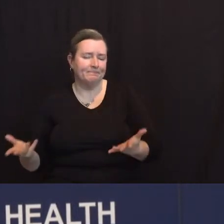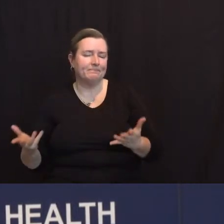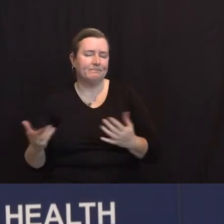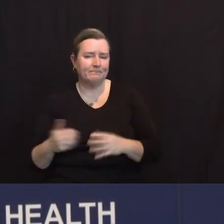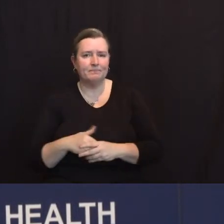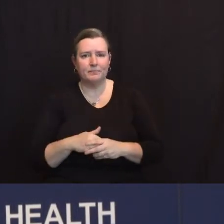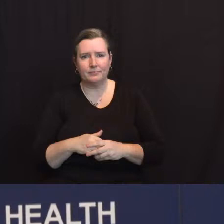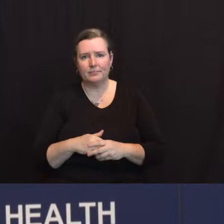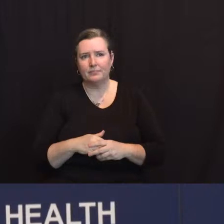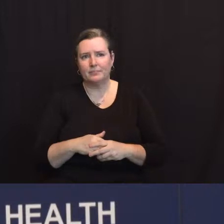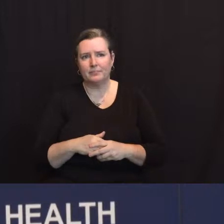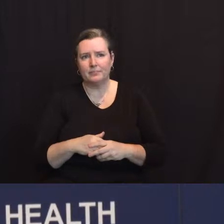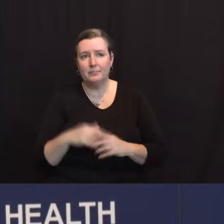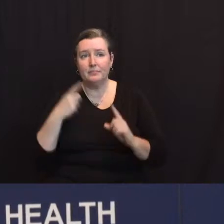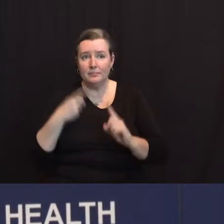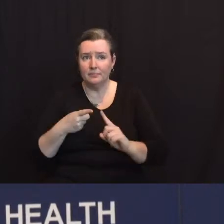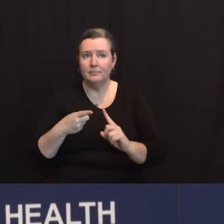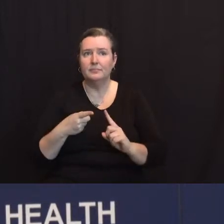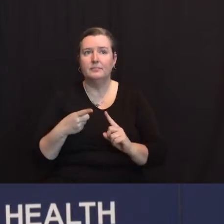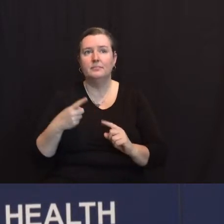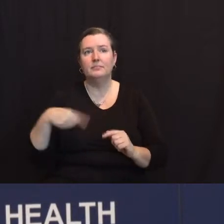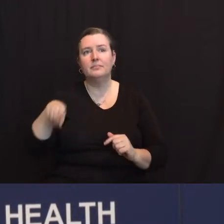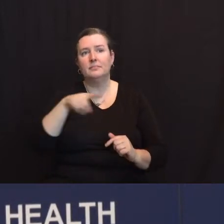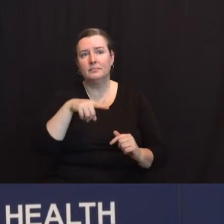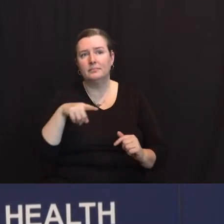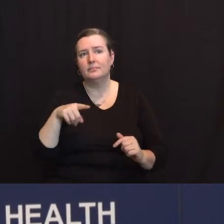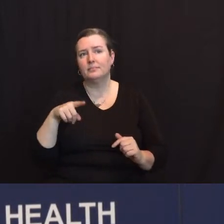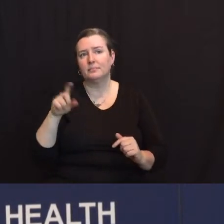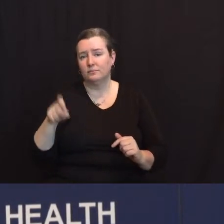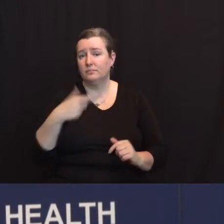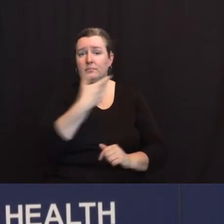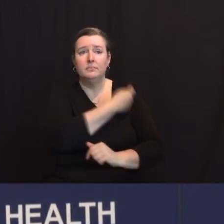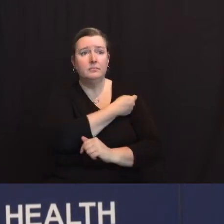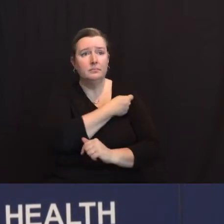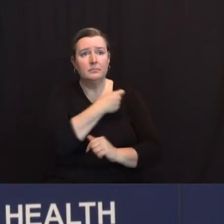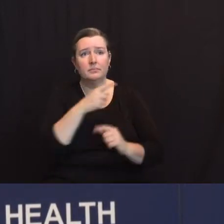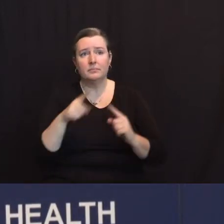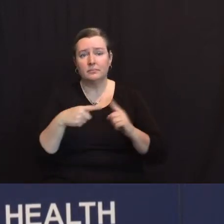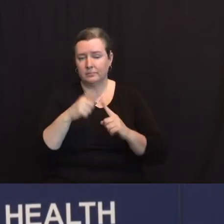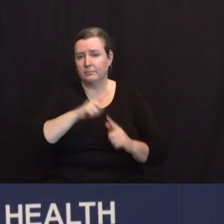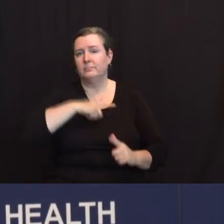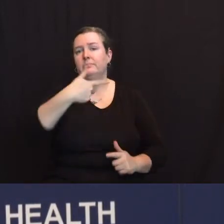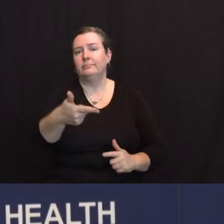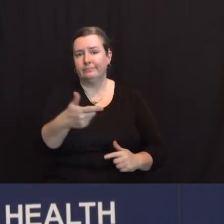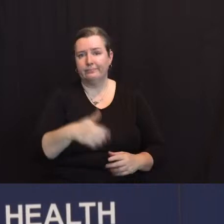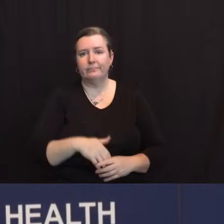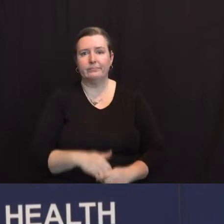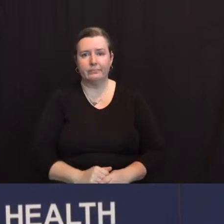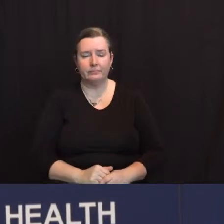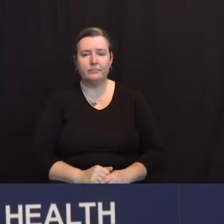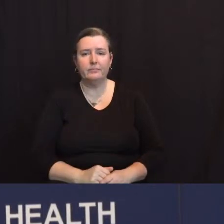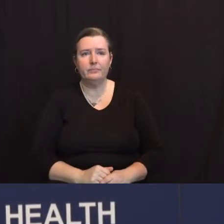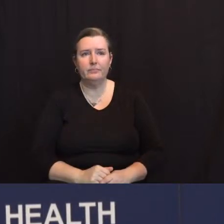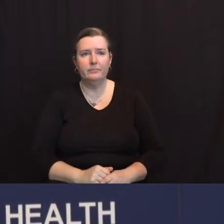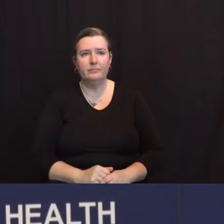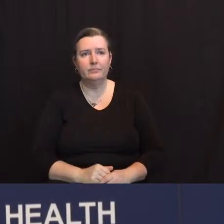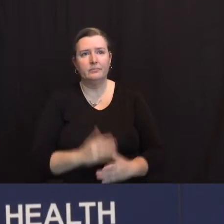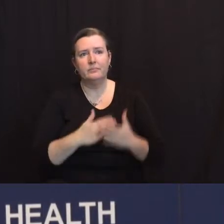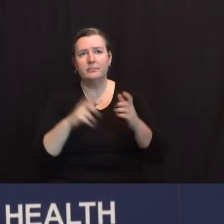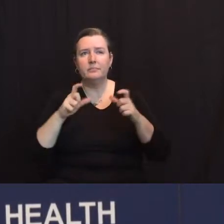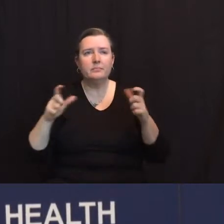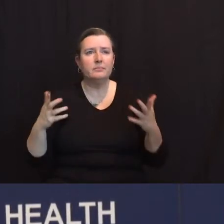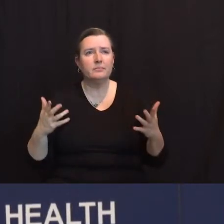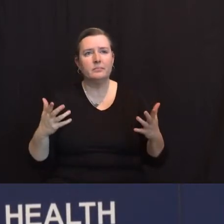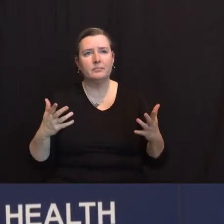is people should get vaccinated when they have the vaccine available to them. Now, there may be some people who just want to have one